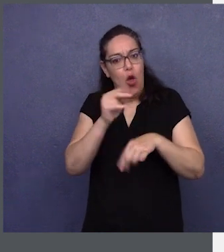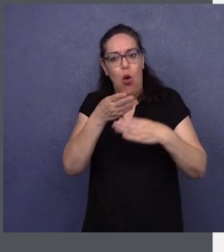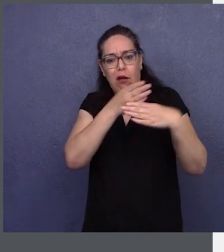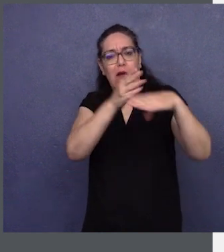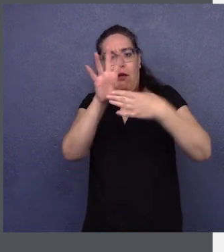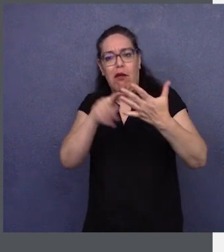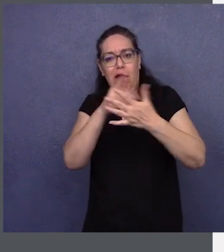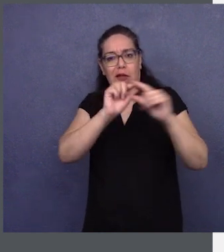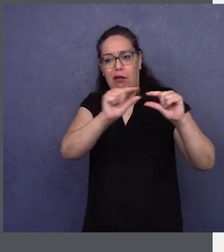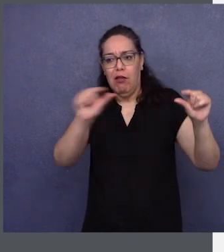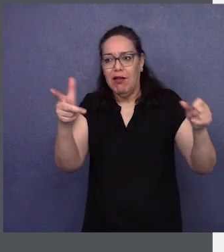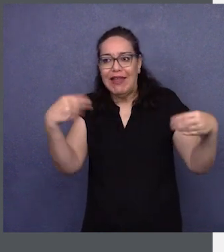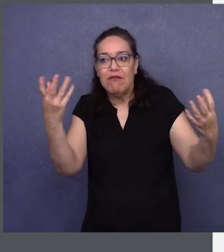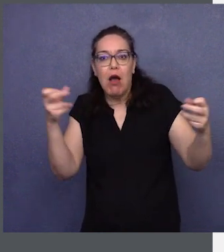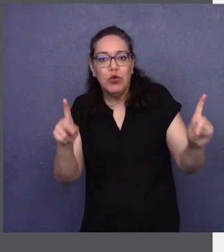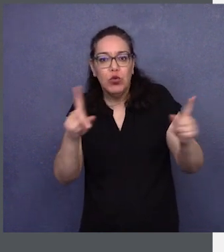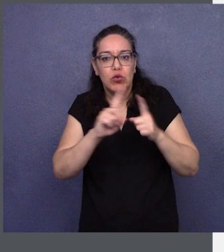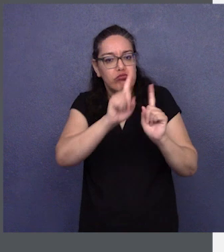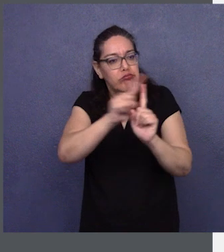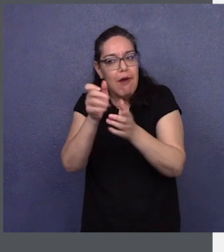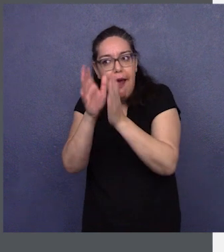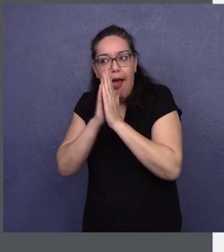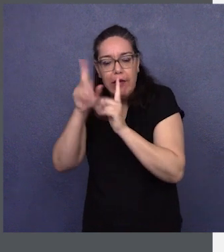their specific questions.